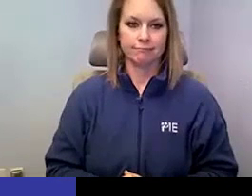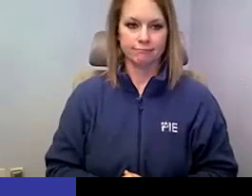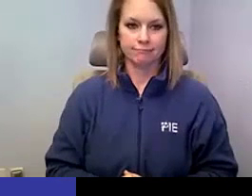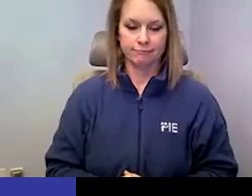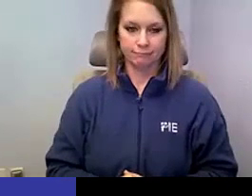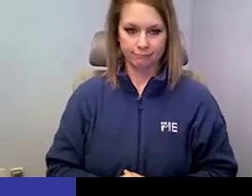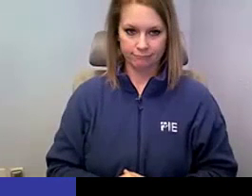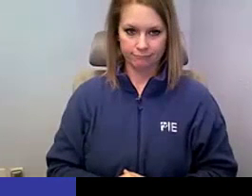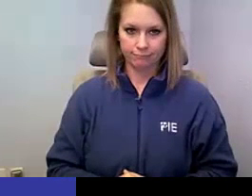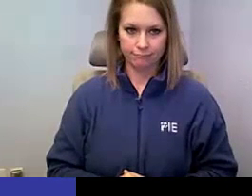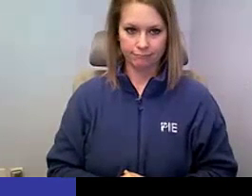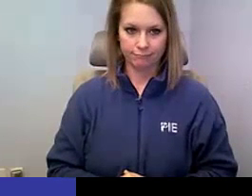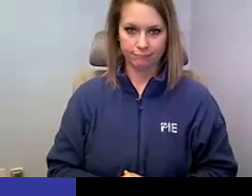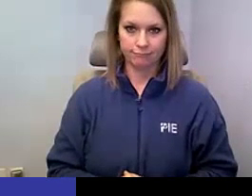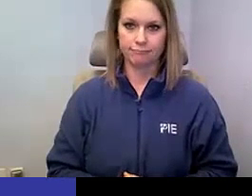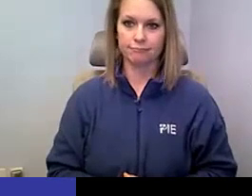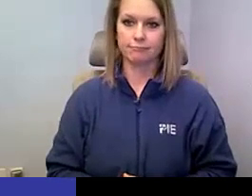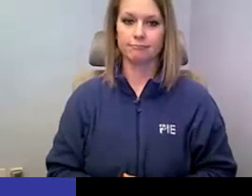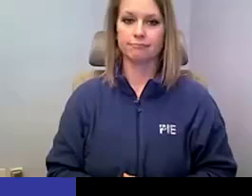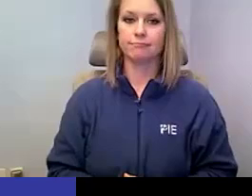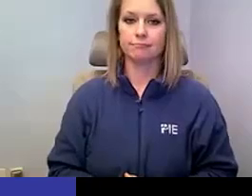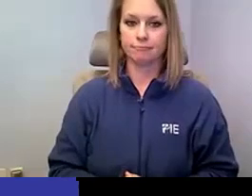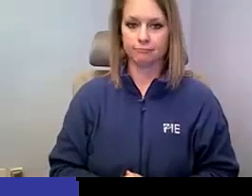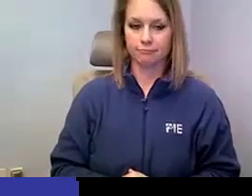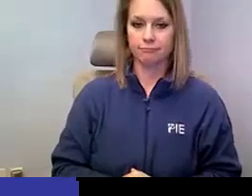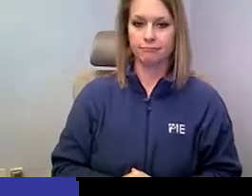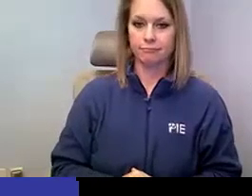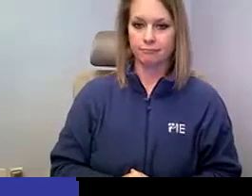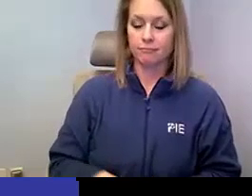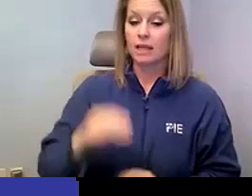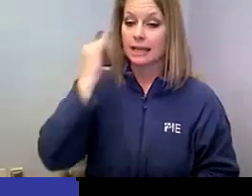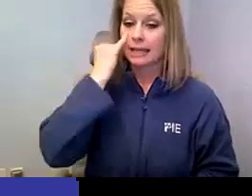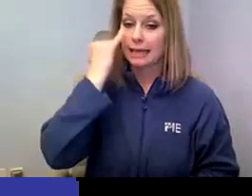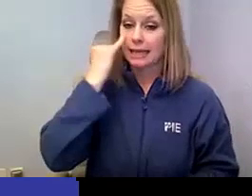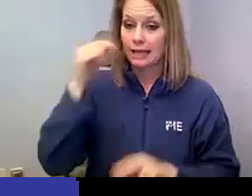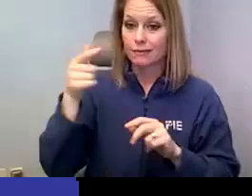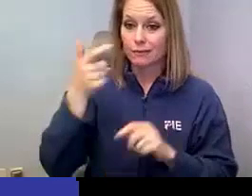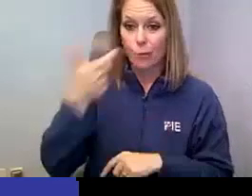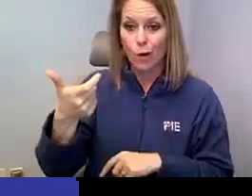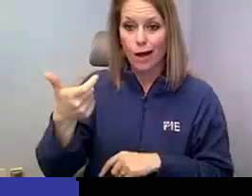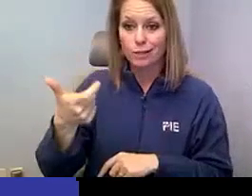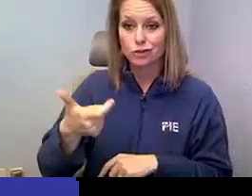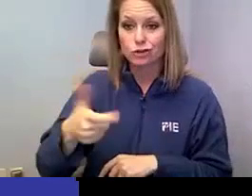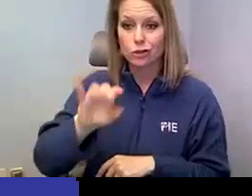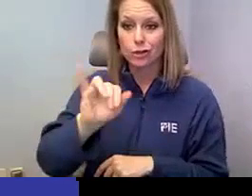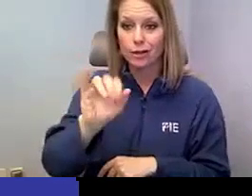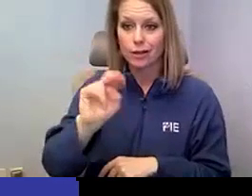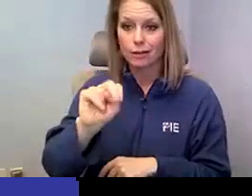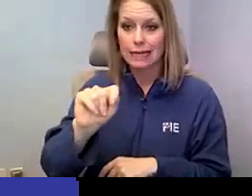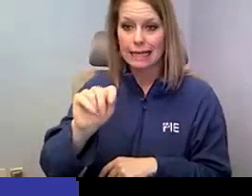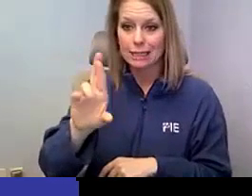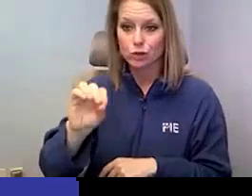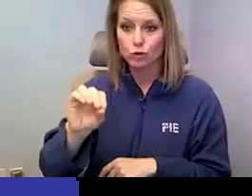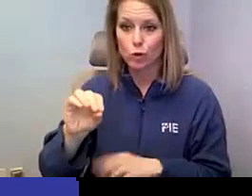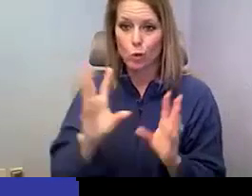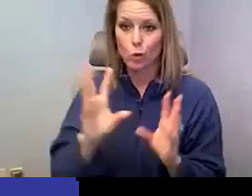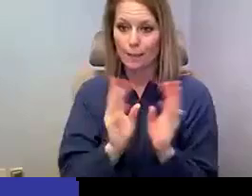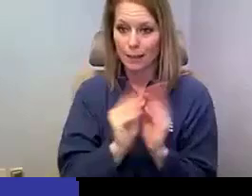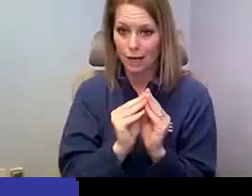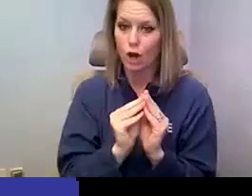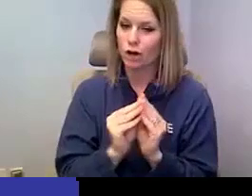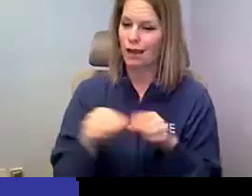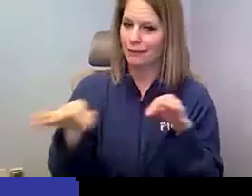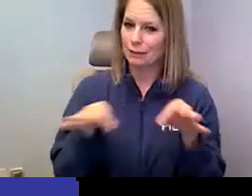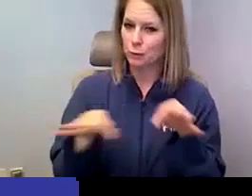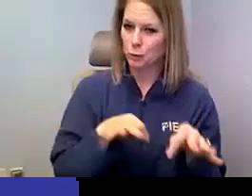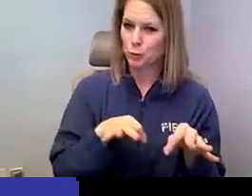And for those that have viewed the introductory webinar that introduced the rule, you've already seen